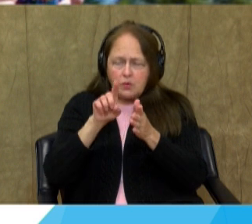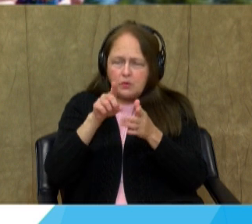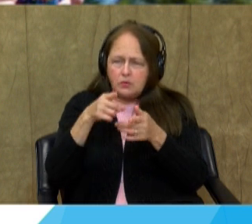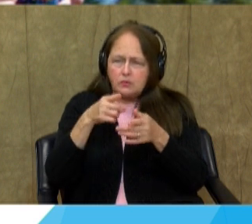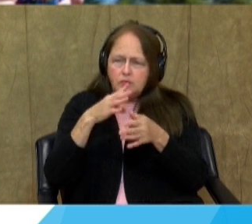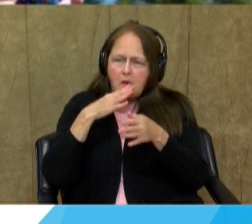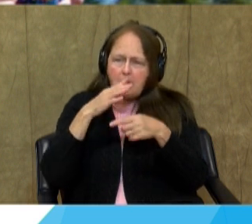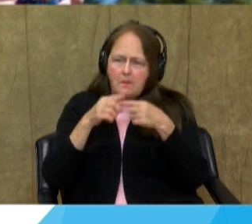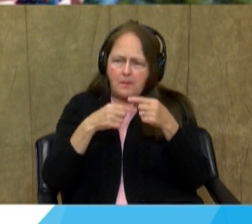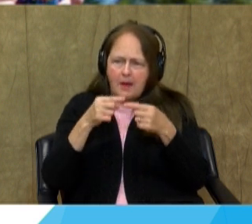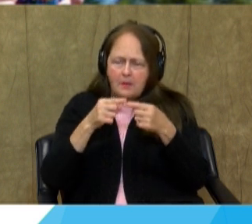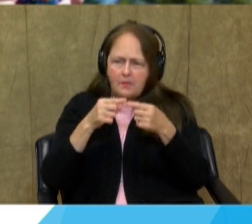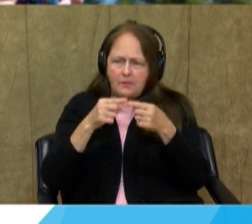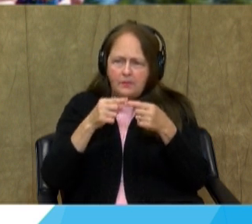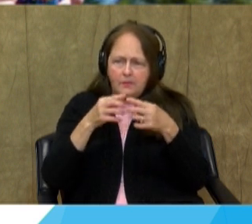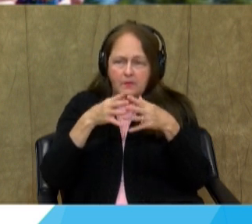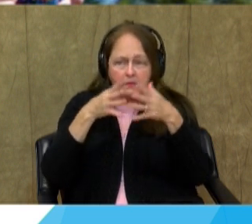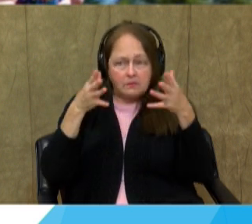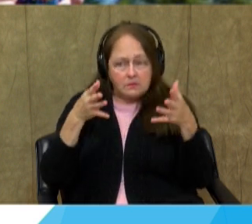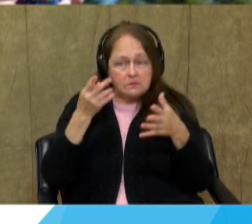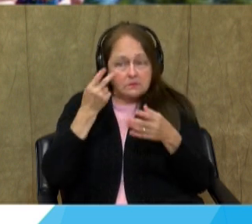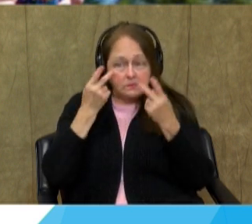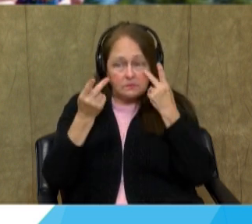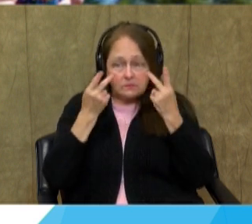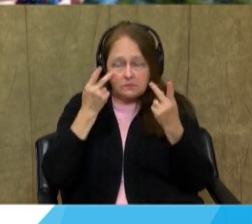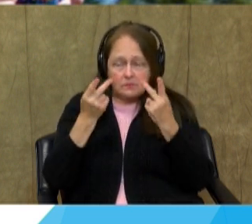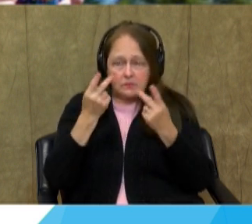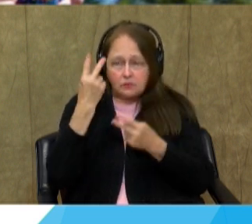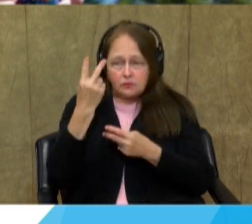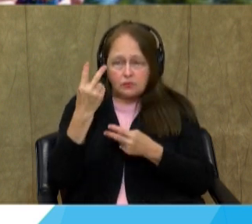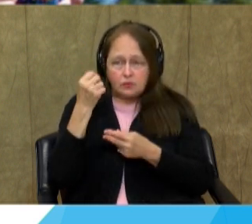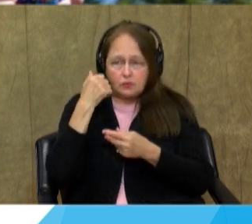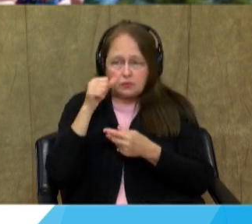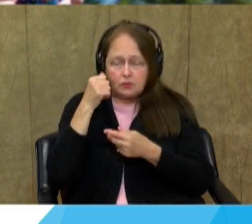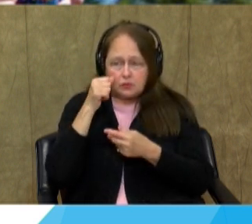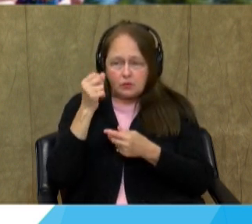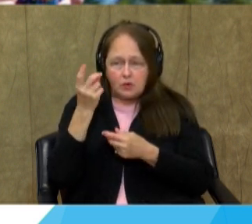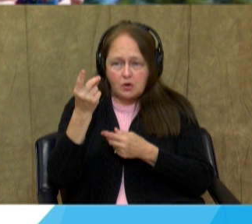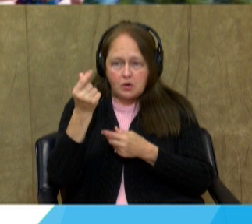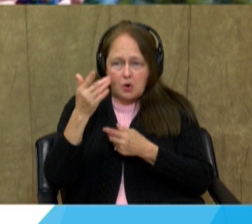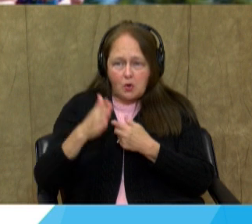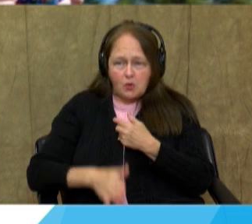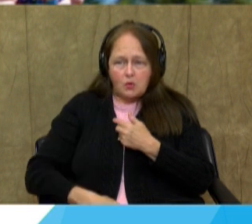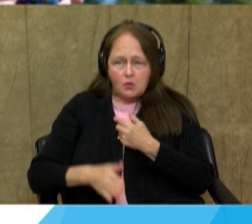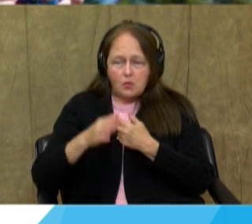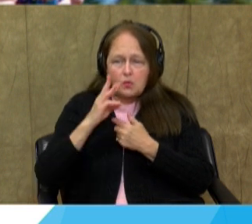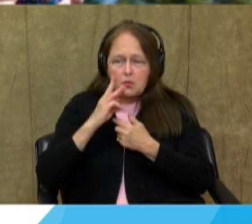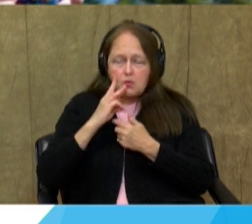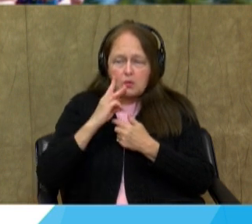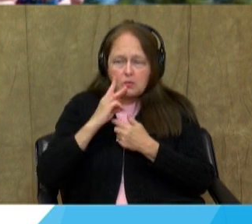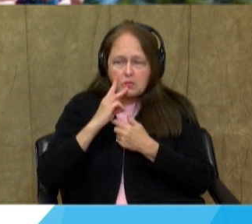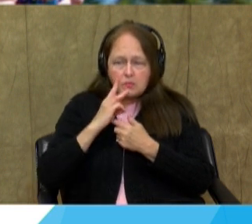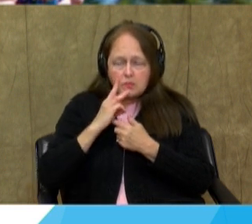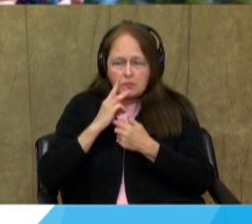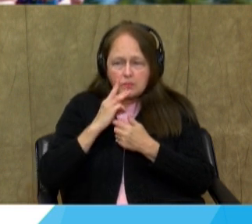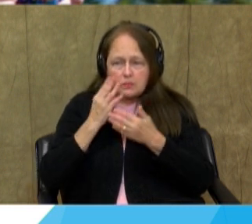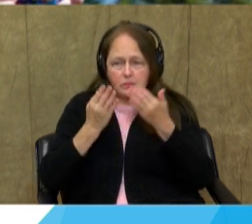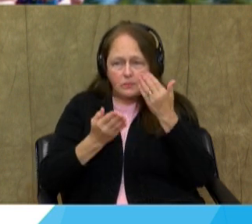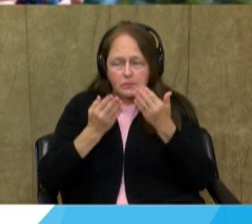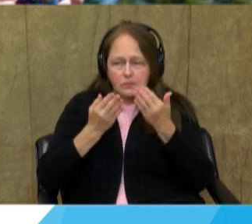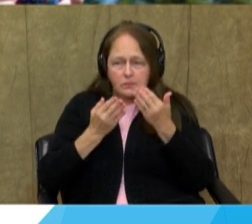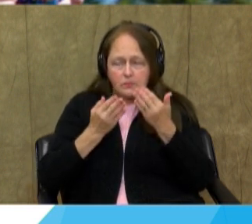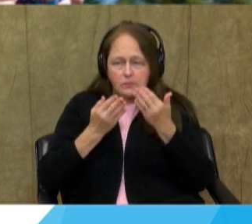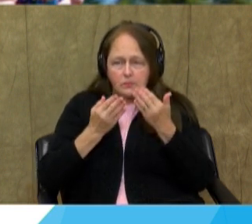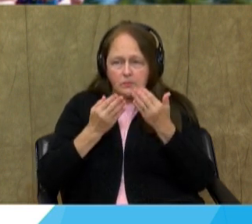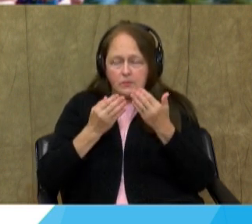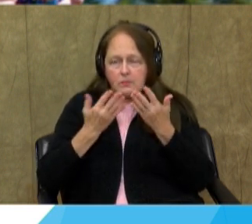based on? I see a lot here. I see two girls, a dog, water. I can see maybe like a